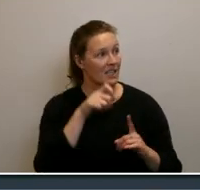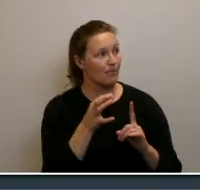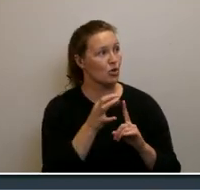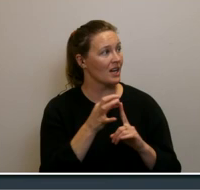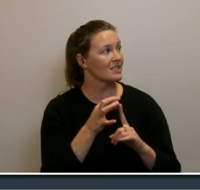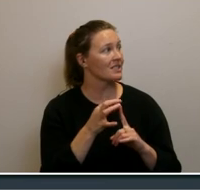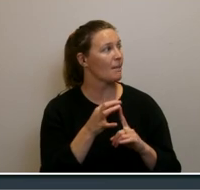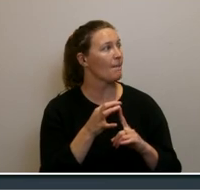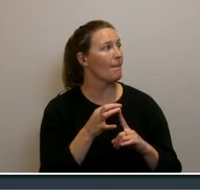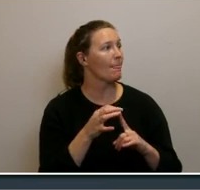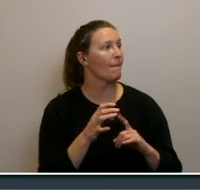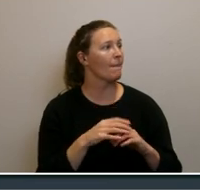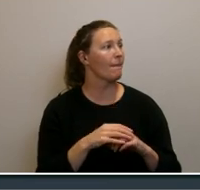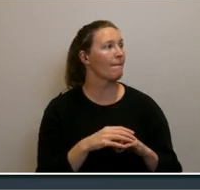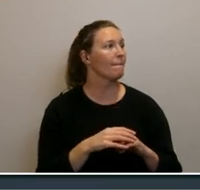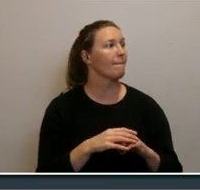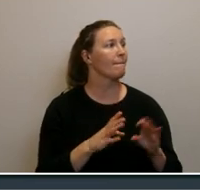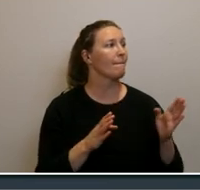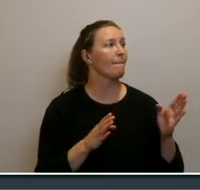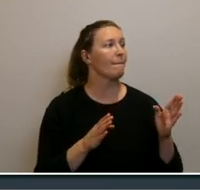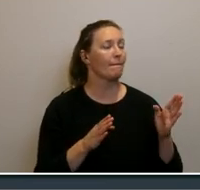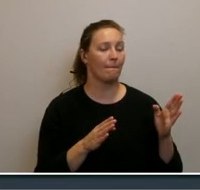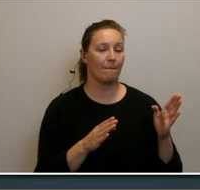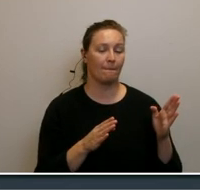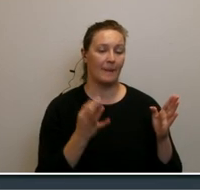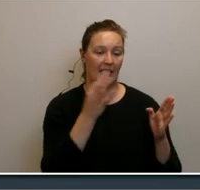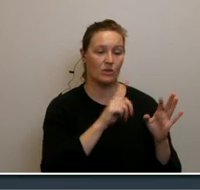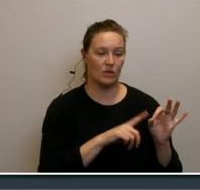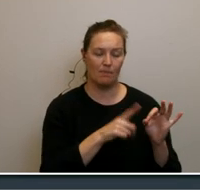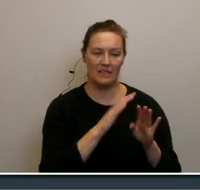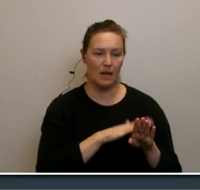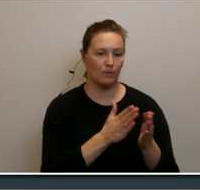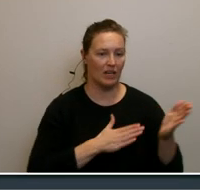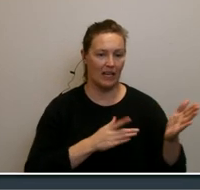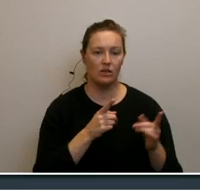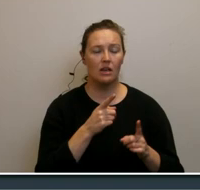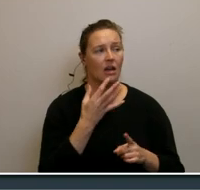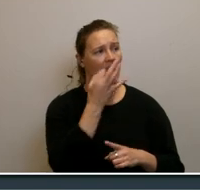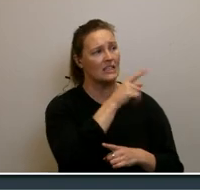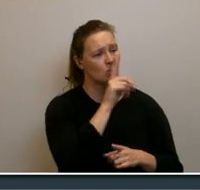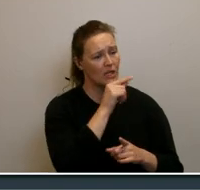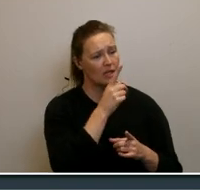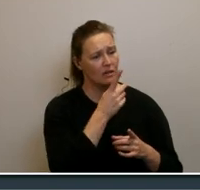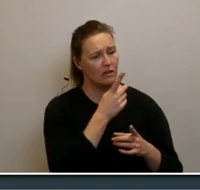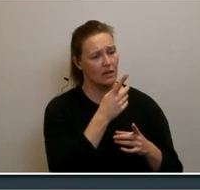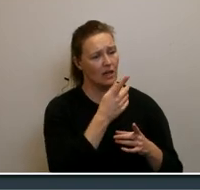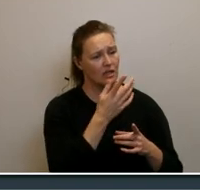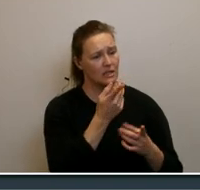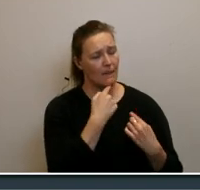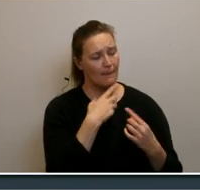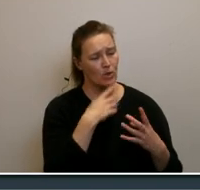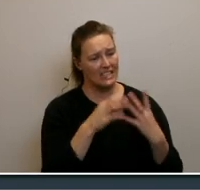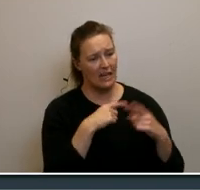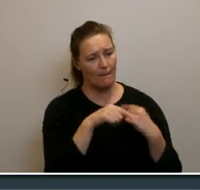other submitters waiting. Just very briefly, can you give us details on the council's inclusion in this? You've